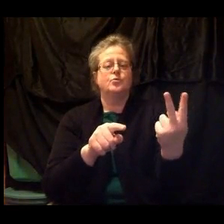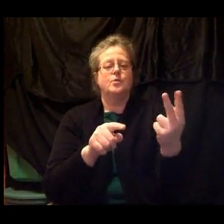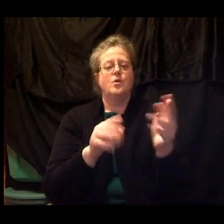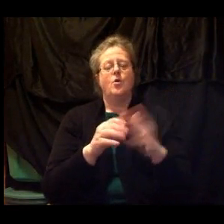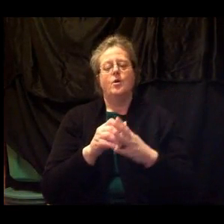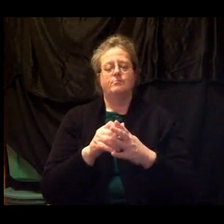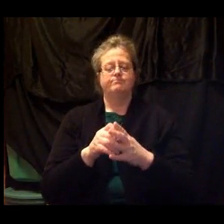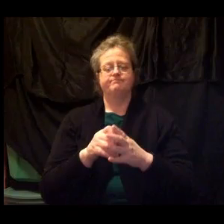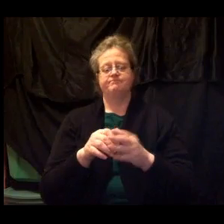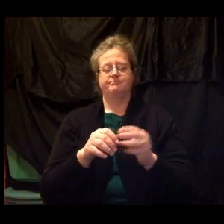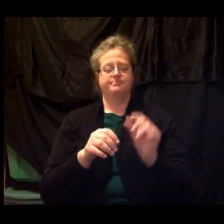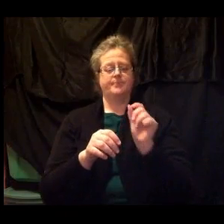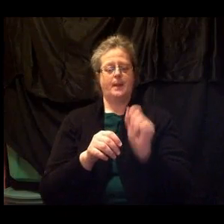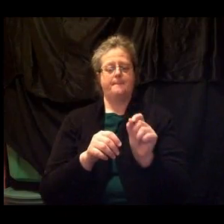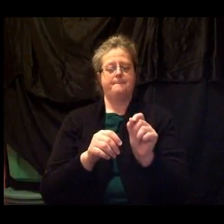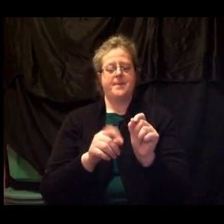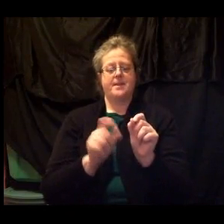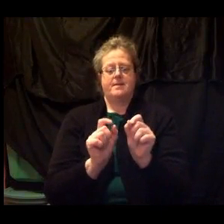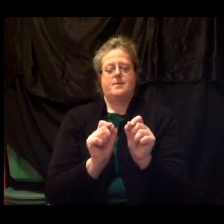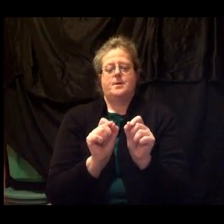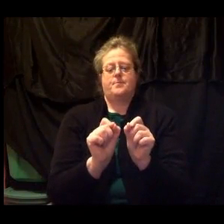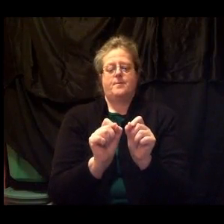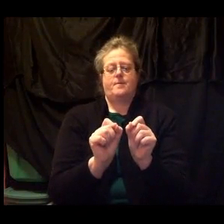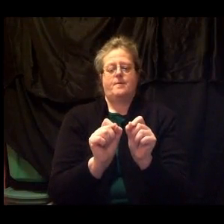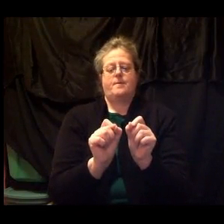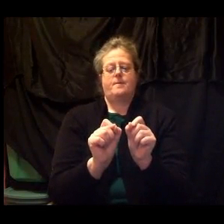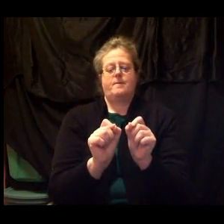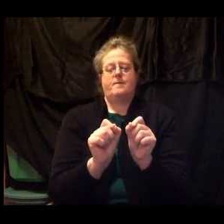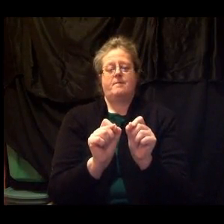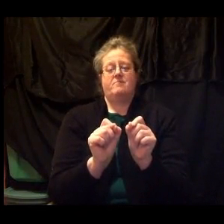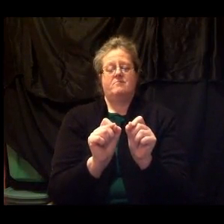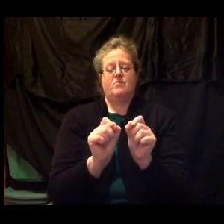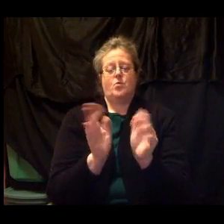together, it squeezes things onto your number line a little bit.